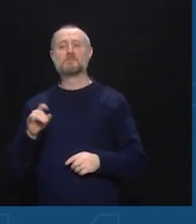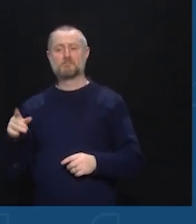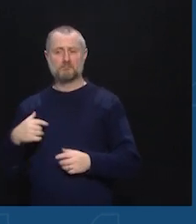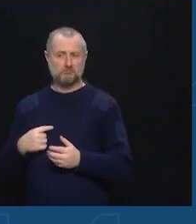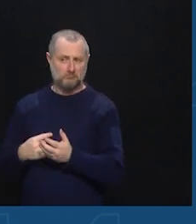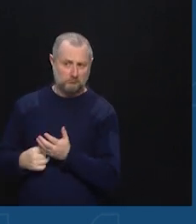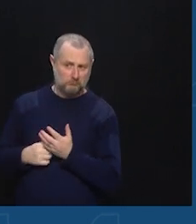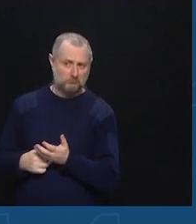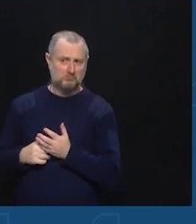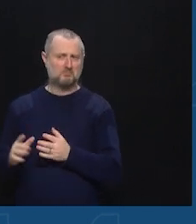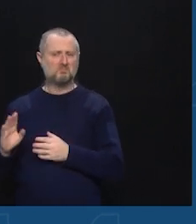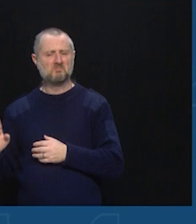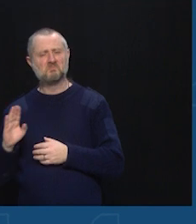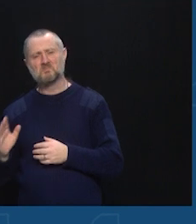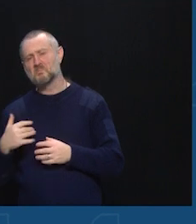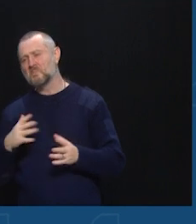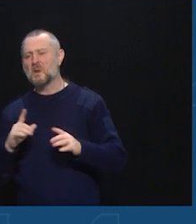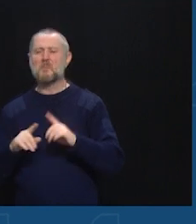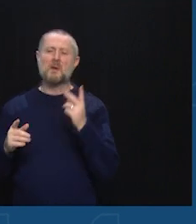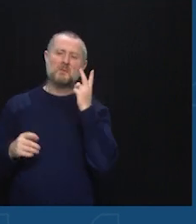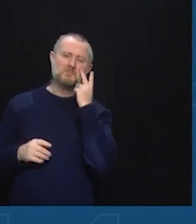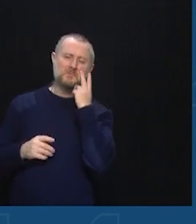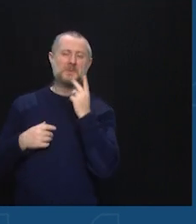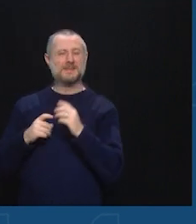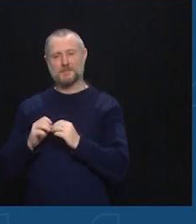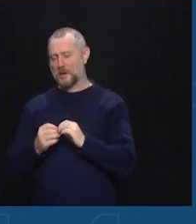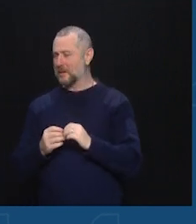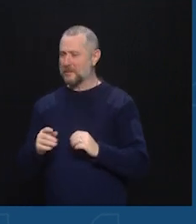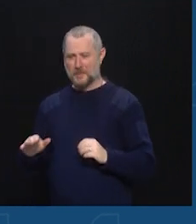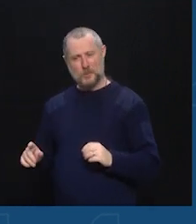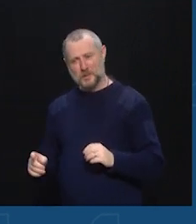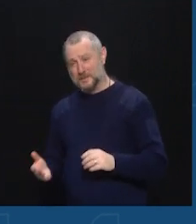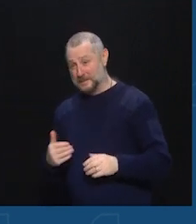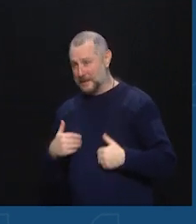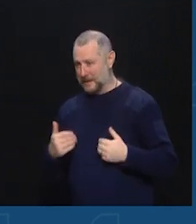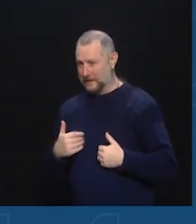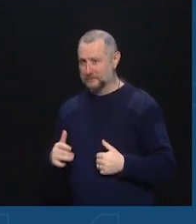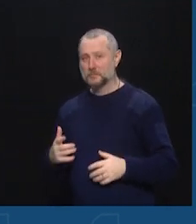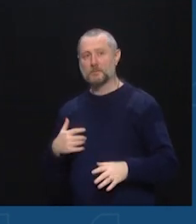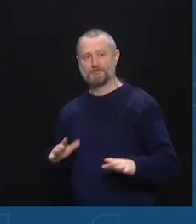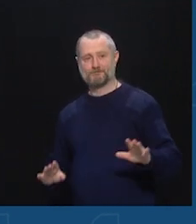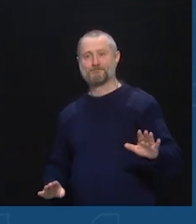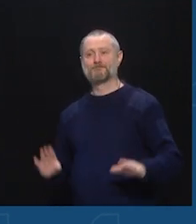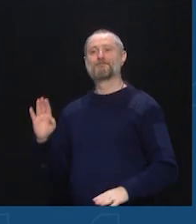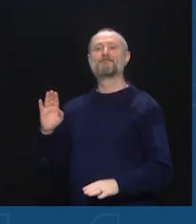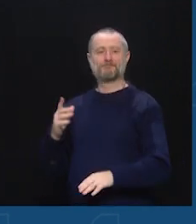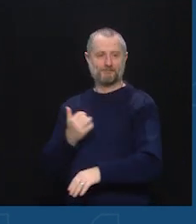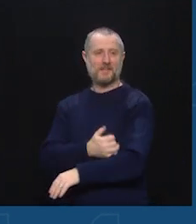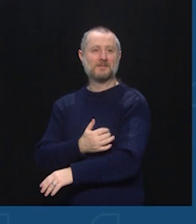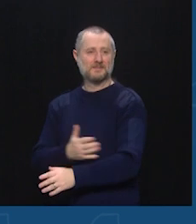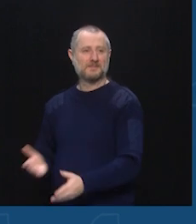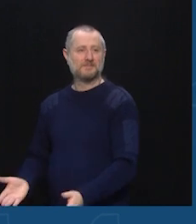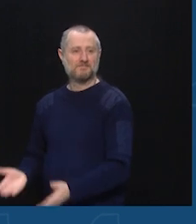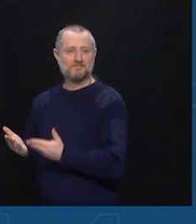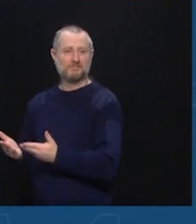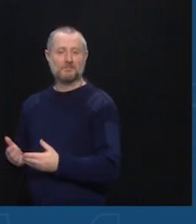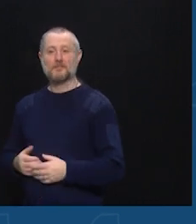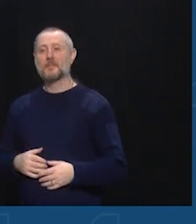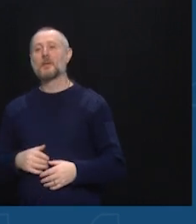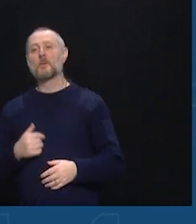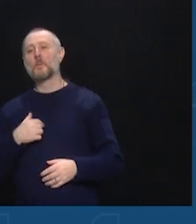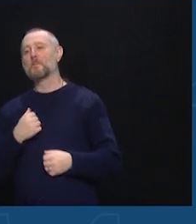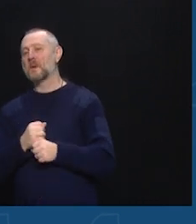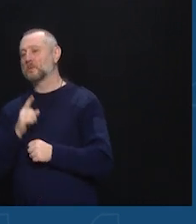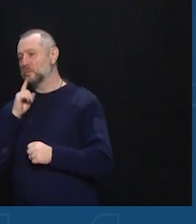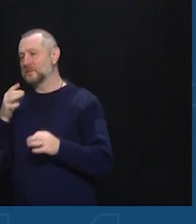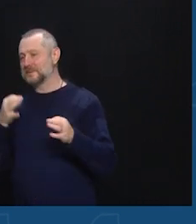but I would love to see that trend line of younger children more vaccinated as we start making decisions about schools. And that's something we